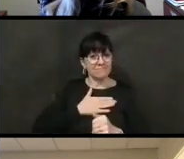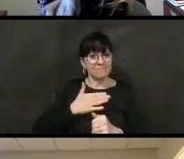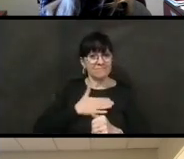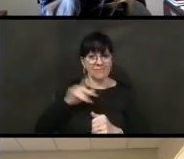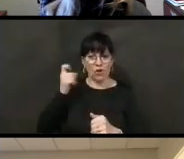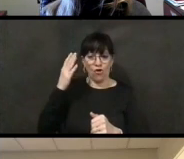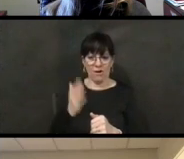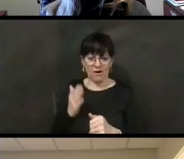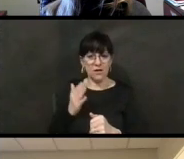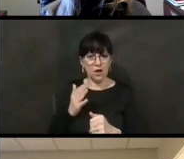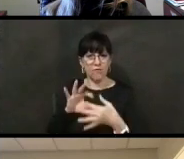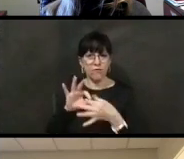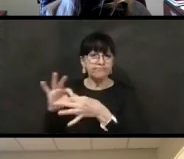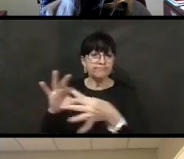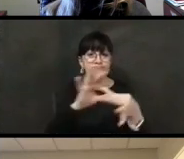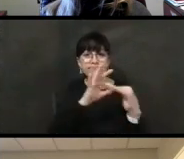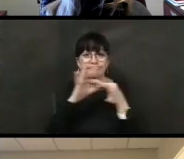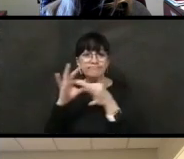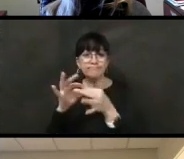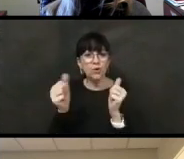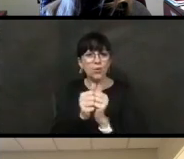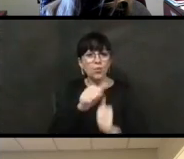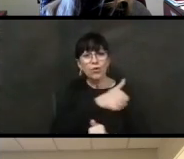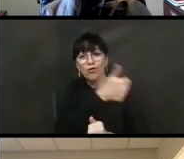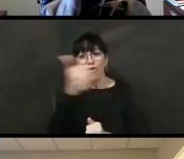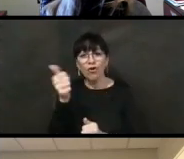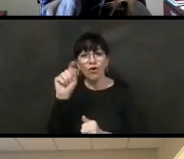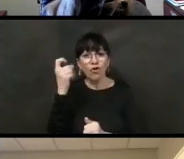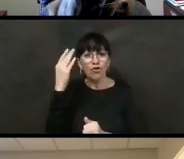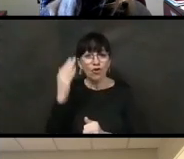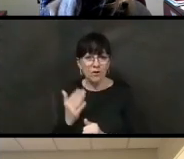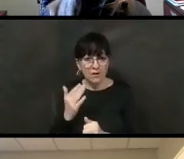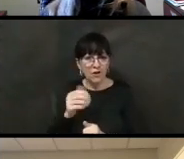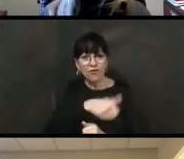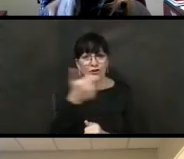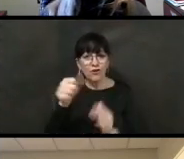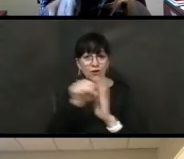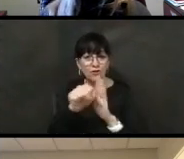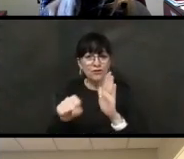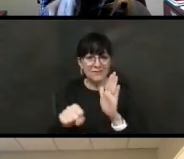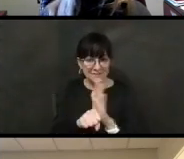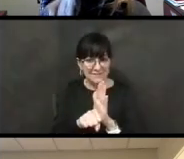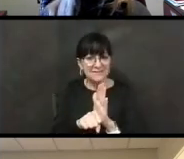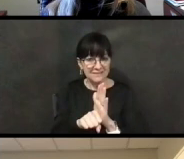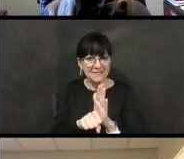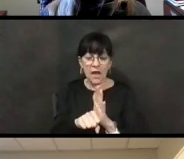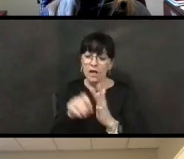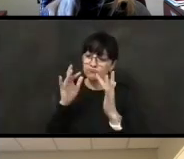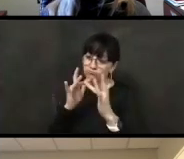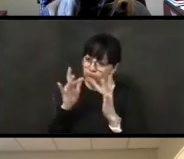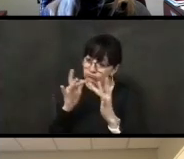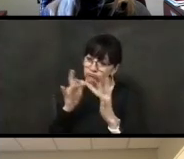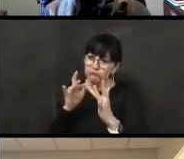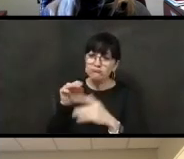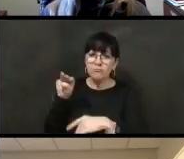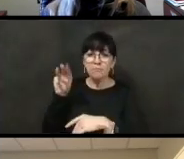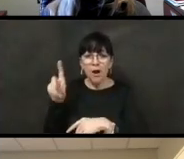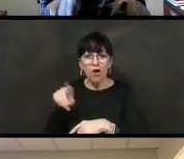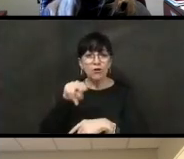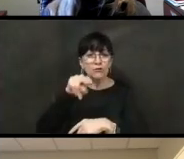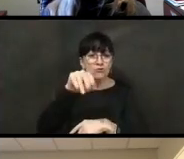Island. And Governor Carney, I know, is very much also in contact with our sister state in Maryland, Governor Hogan.